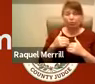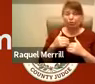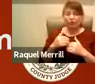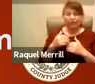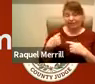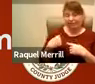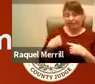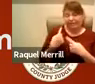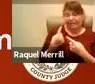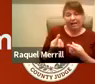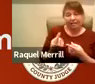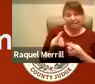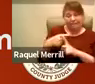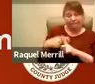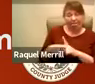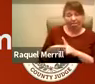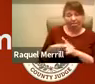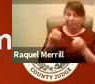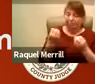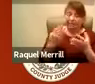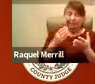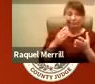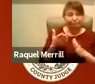last month,